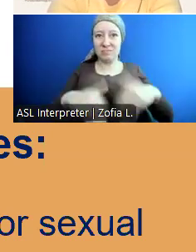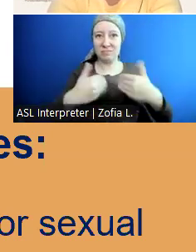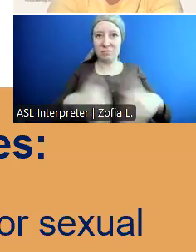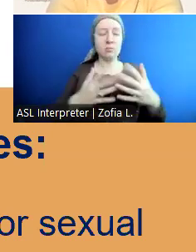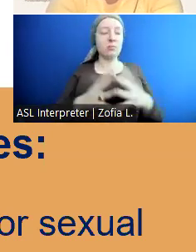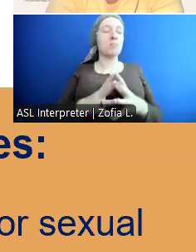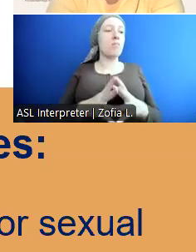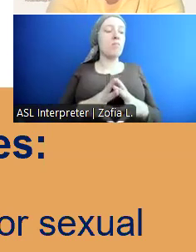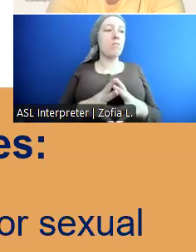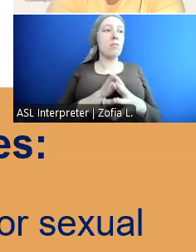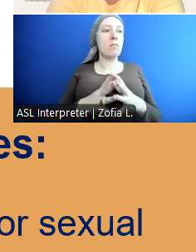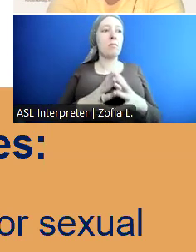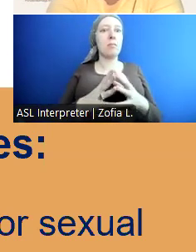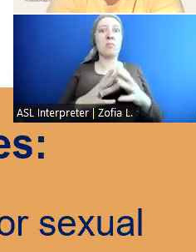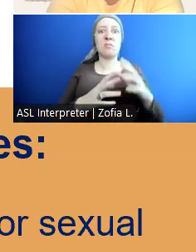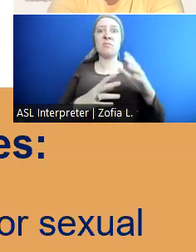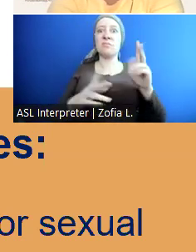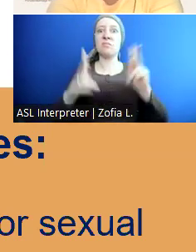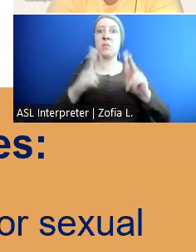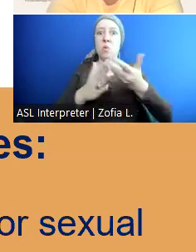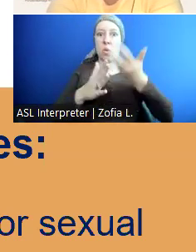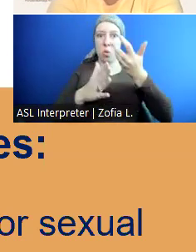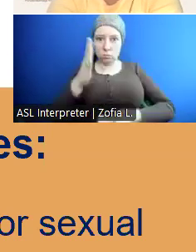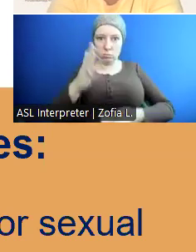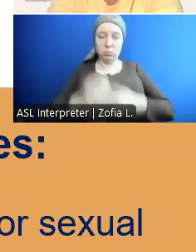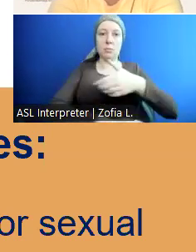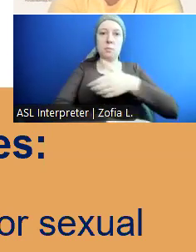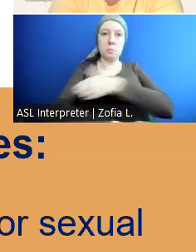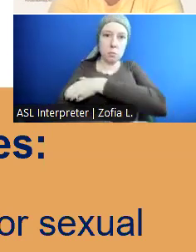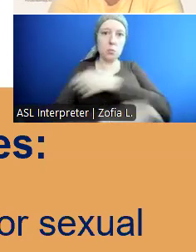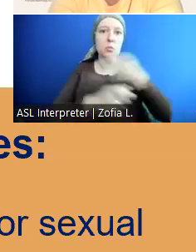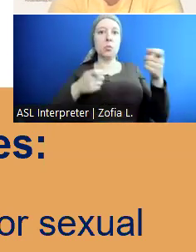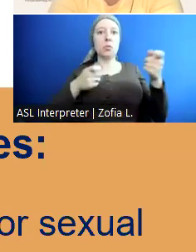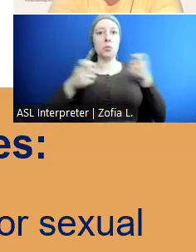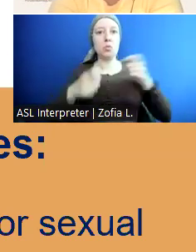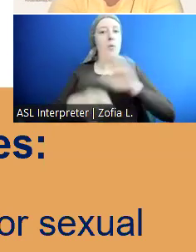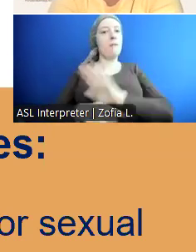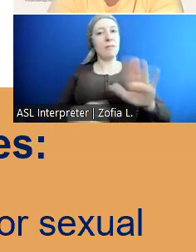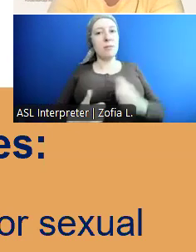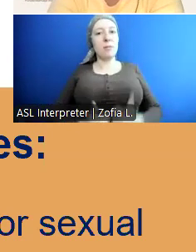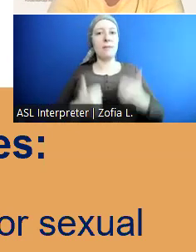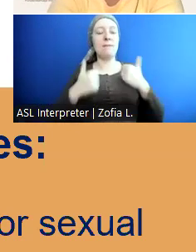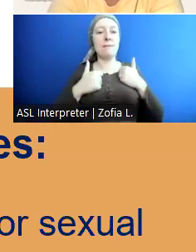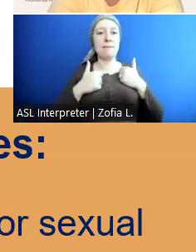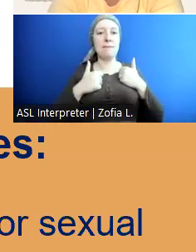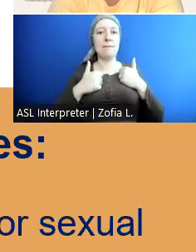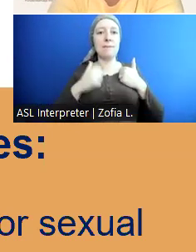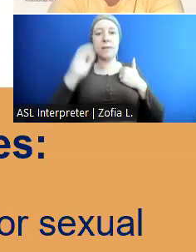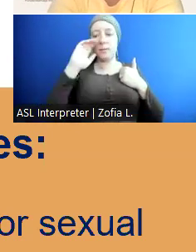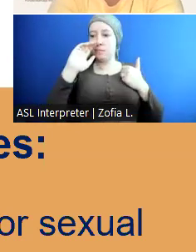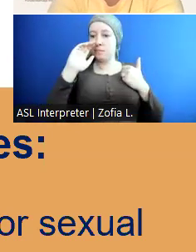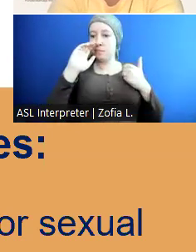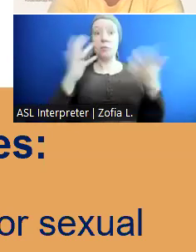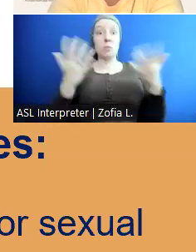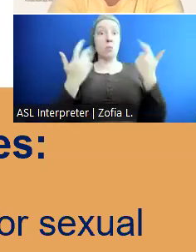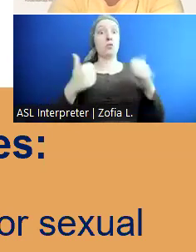know, folks lose a great deal of power and control of their own life. And what we're trying to achieve